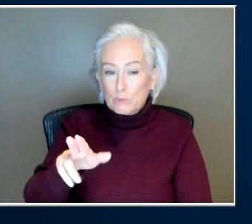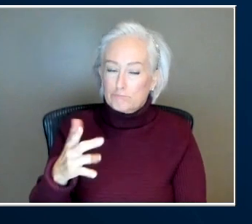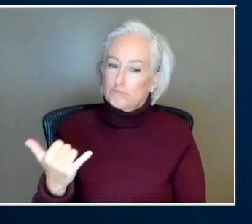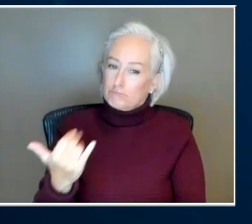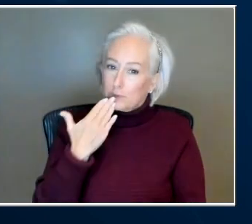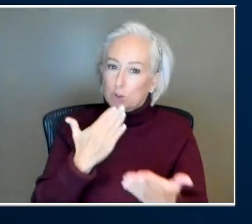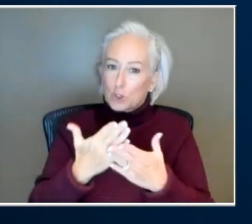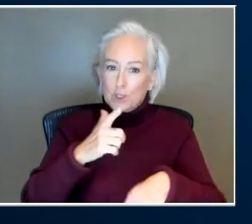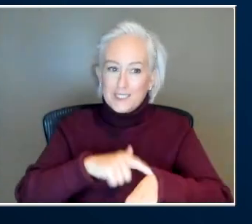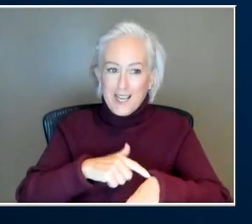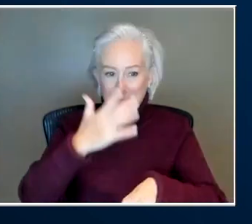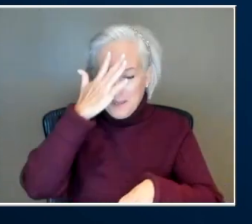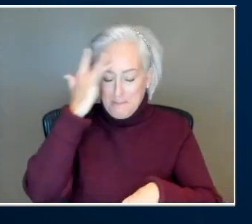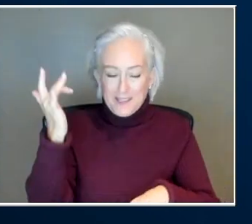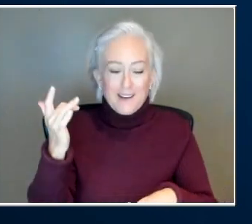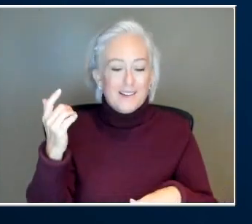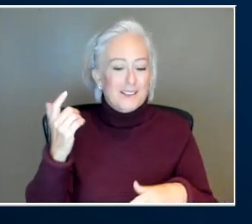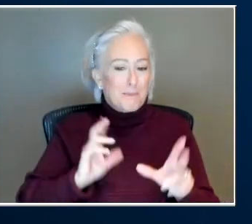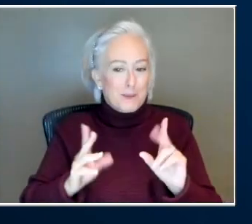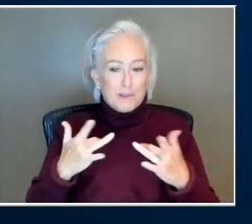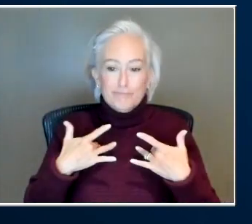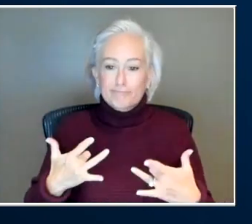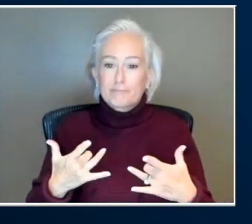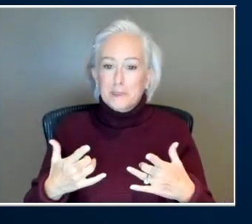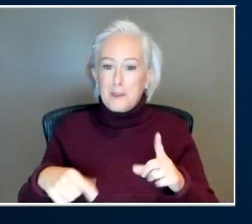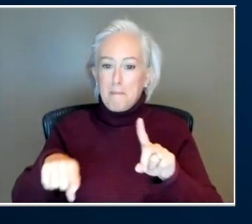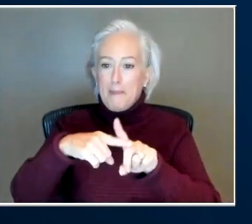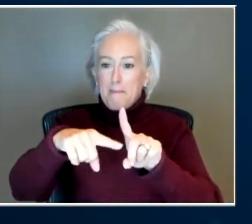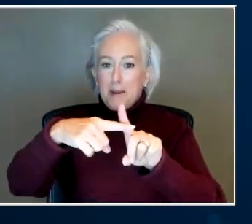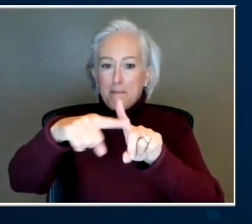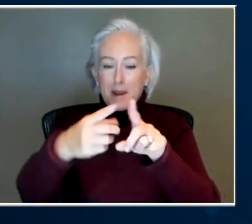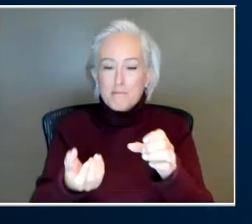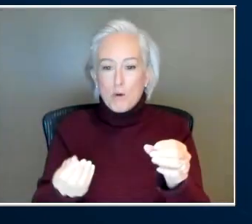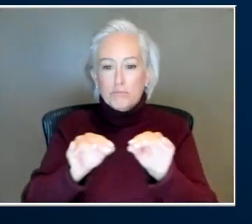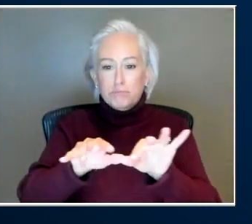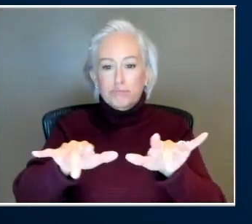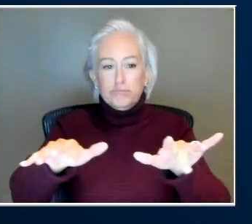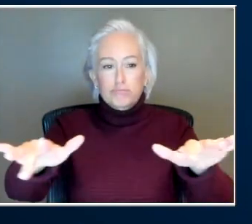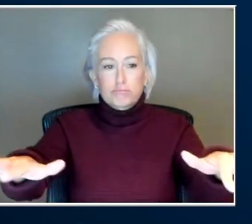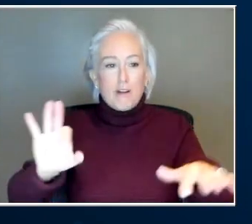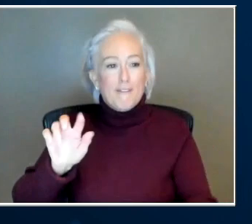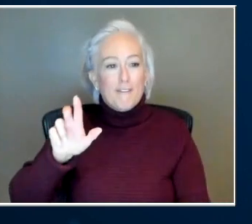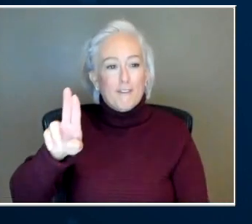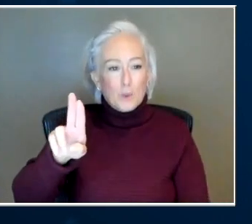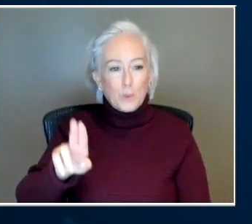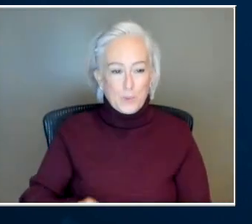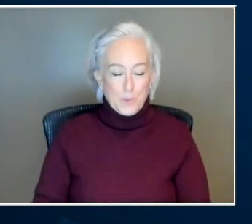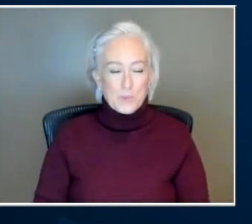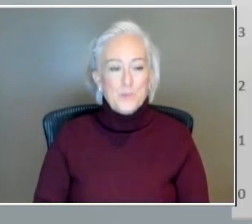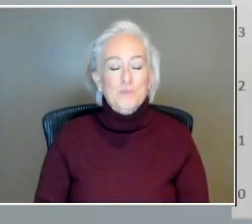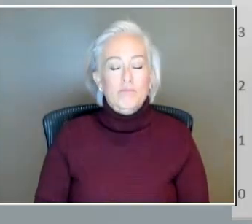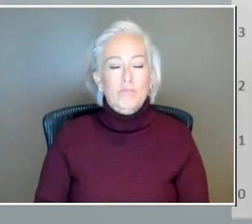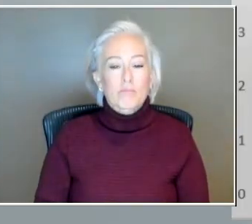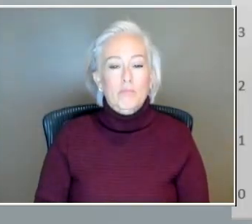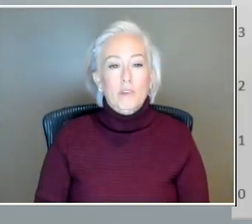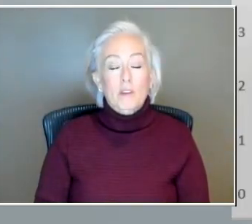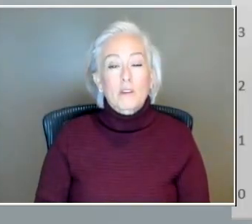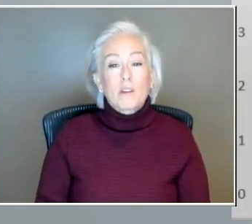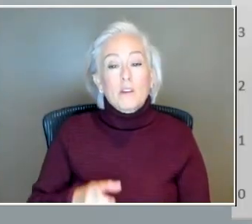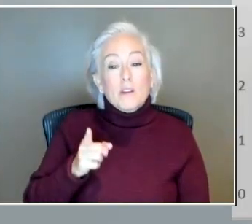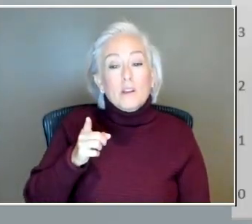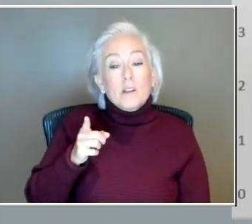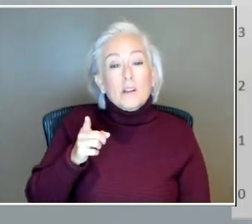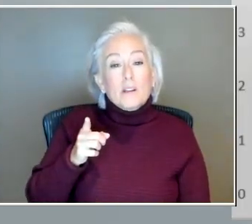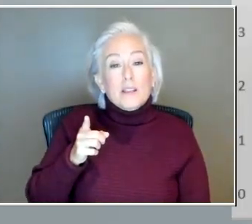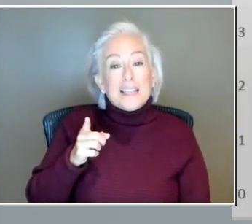are increasing, the number of positive tests are increasing as well. And then this we have, so this is just